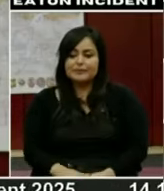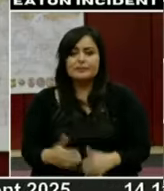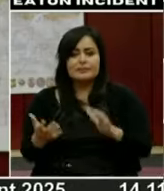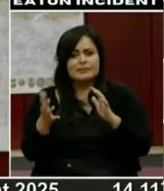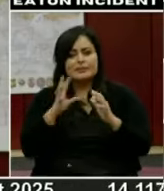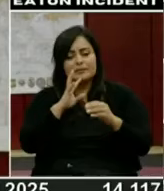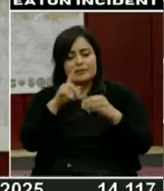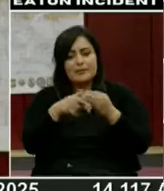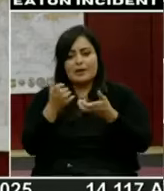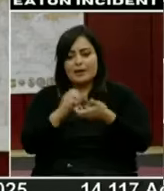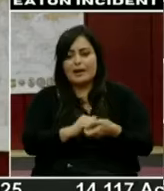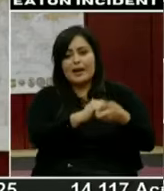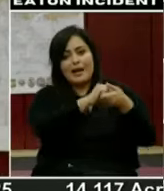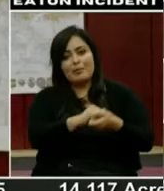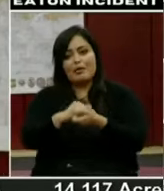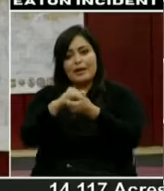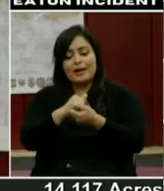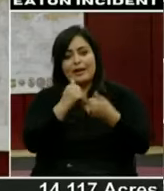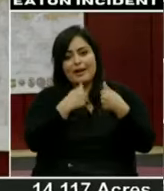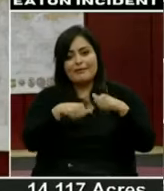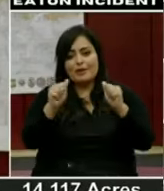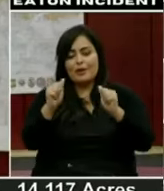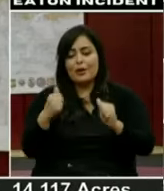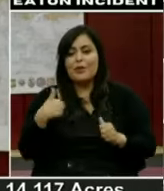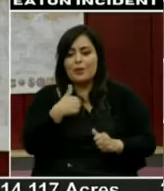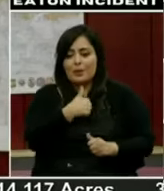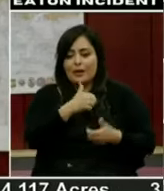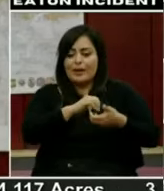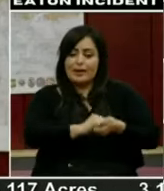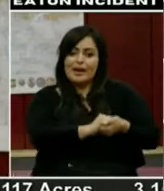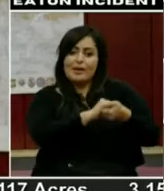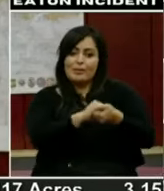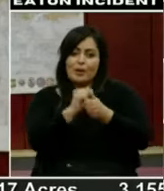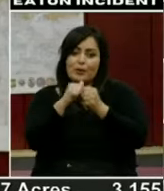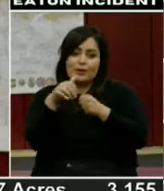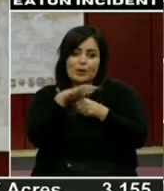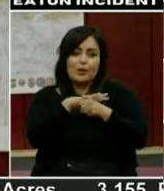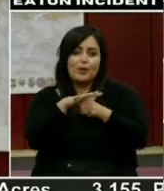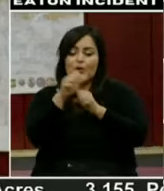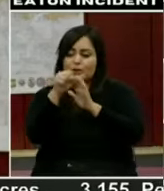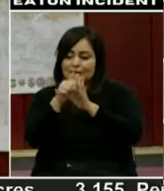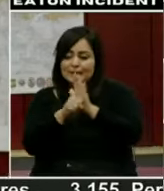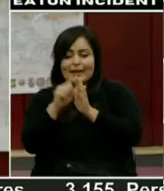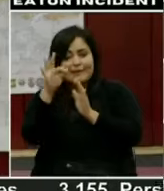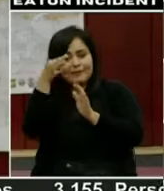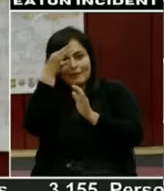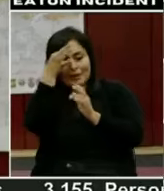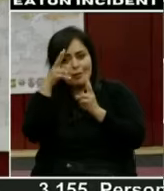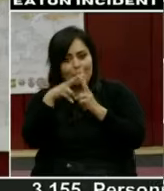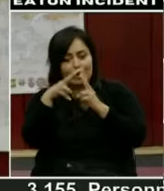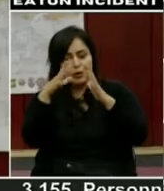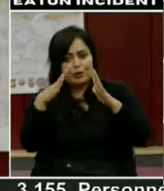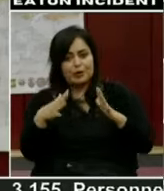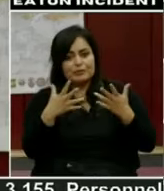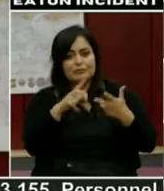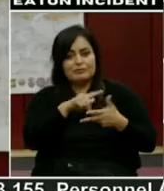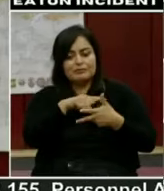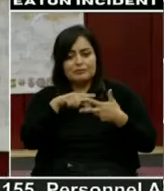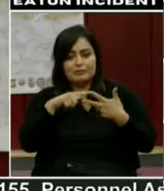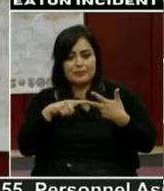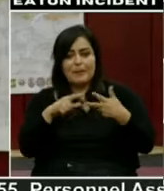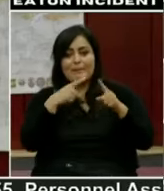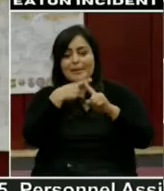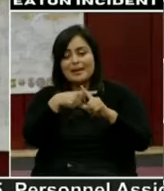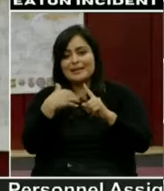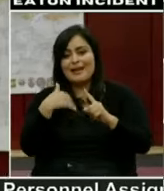effort. So in Unified Command, we have a collaboration with local, state, and federal partners, and we also have other